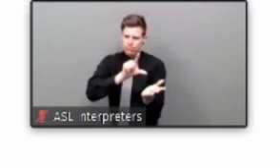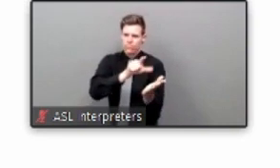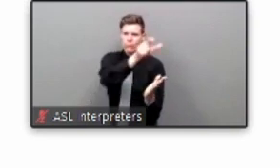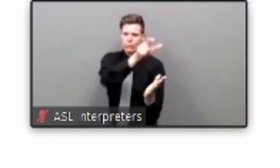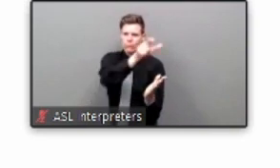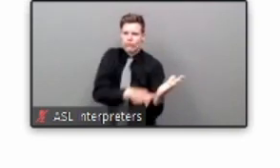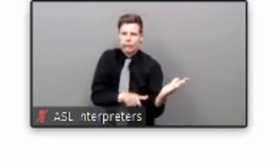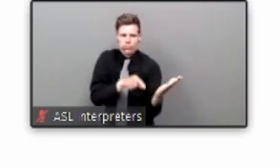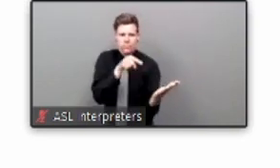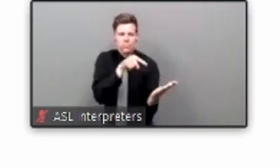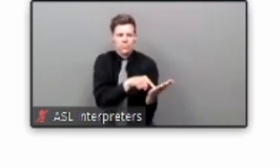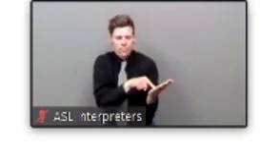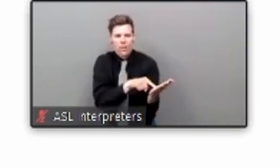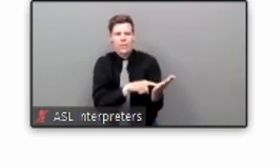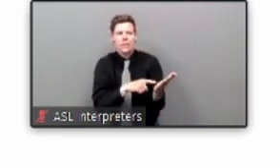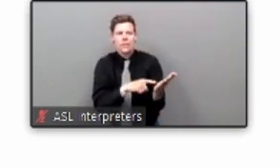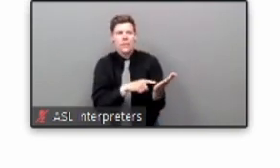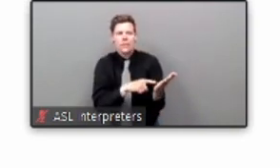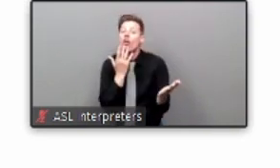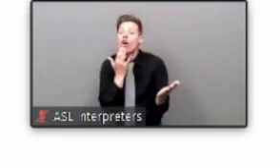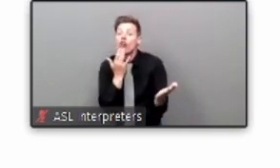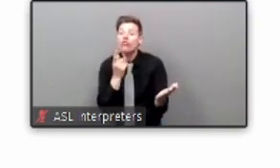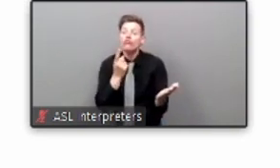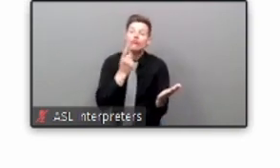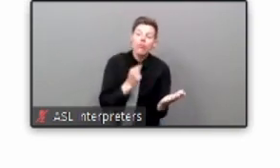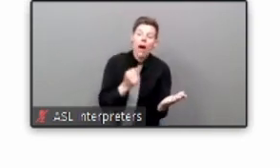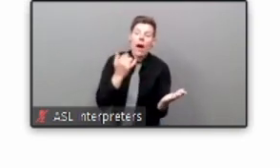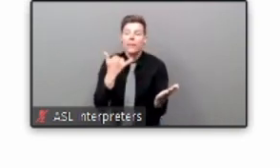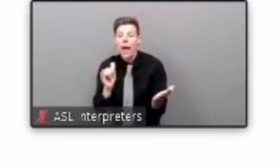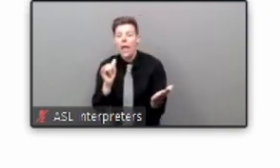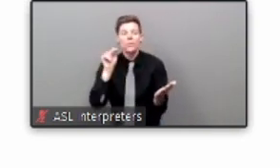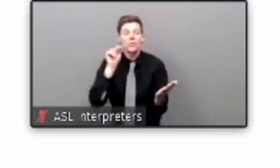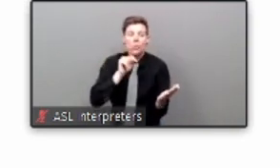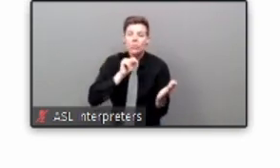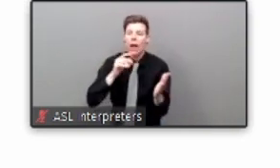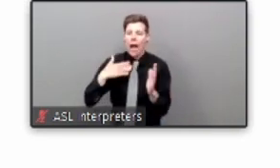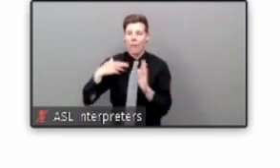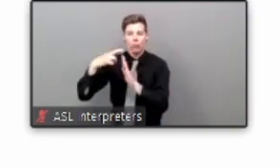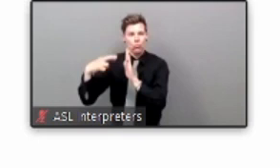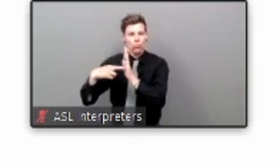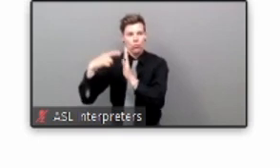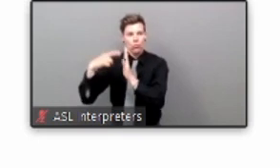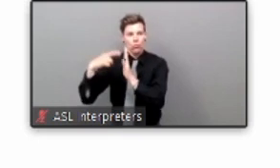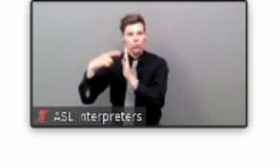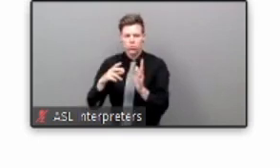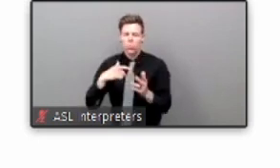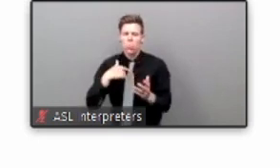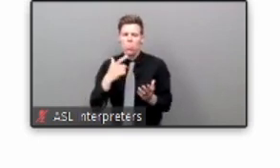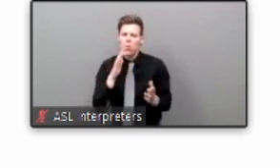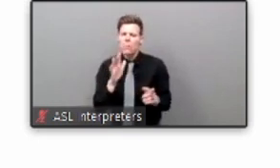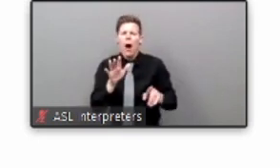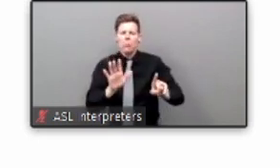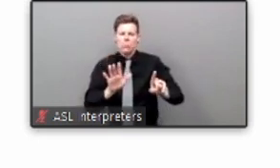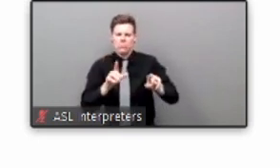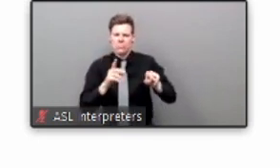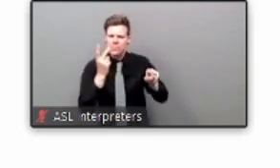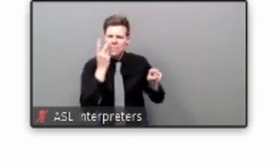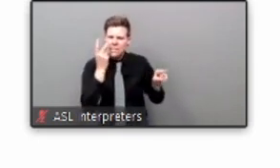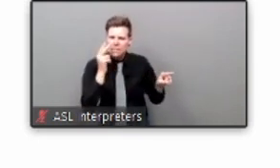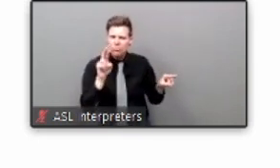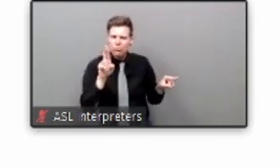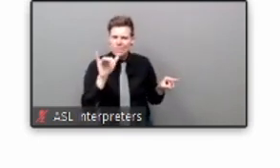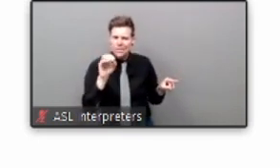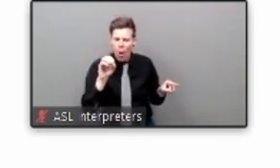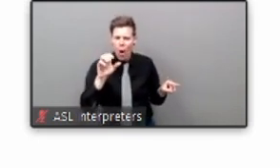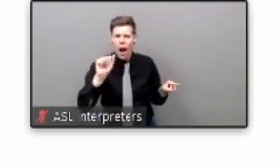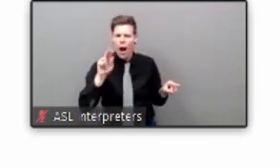red, yellow, green metrics for you. For example, if you go down to Rio or Ariba there, they're at 14